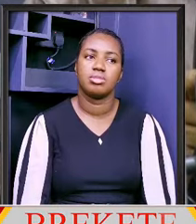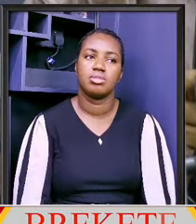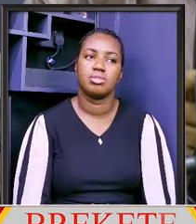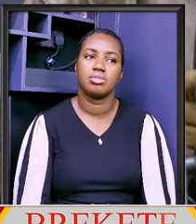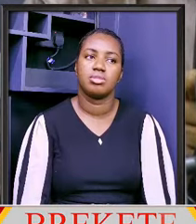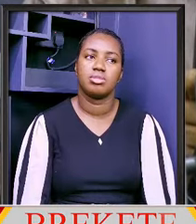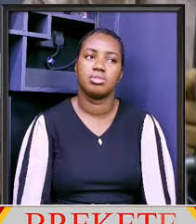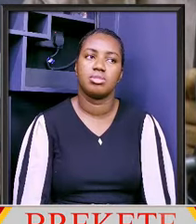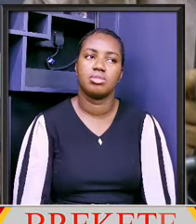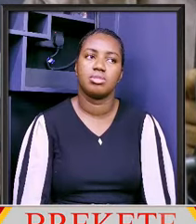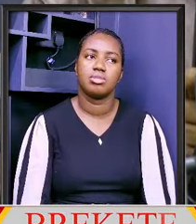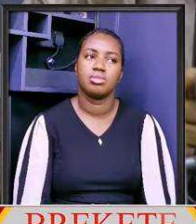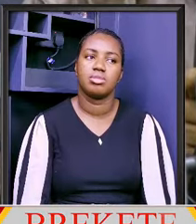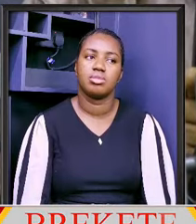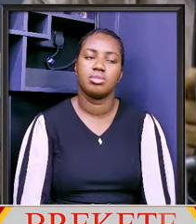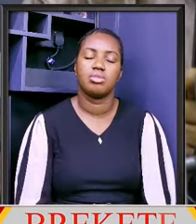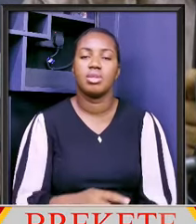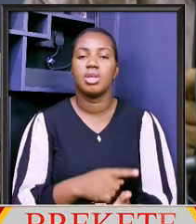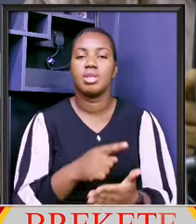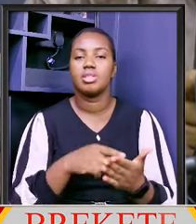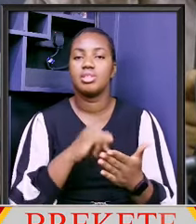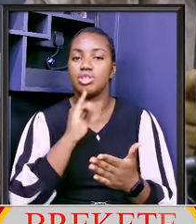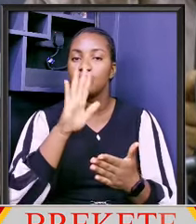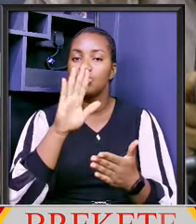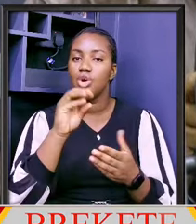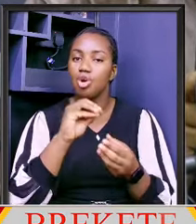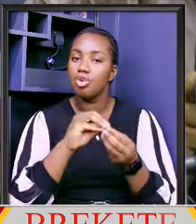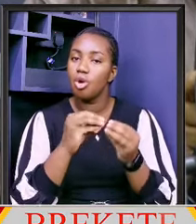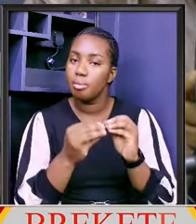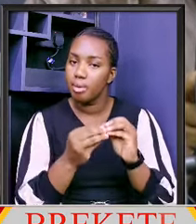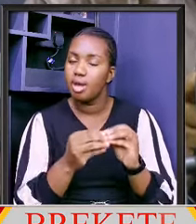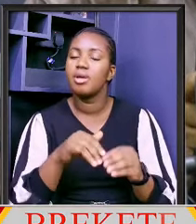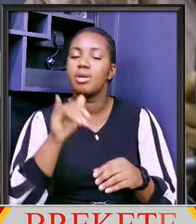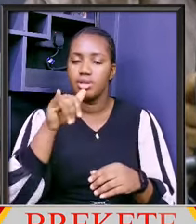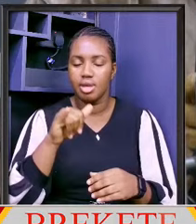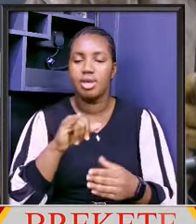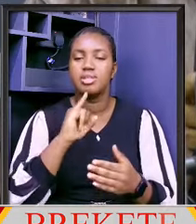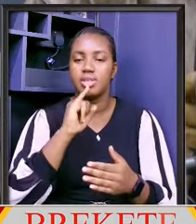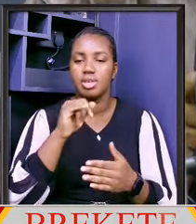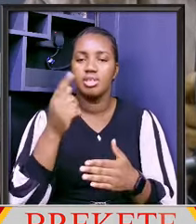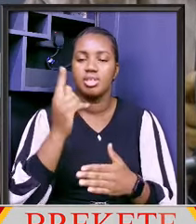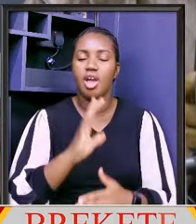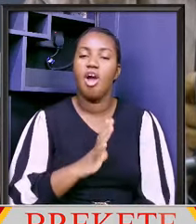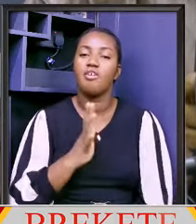This is your number. Yes, sir. This is the official number of the office, sir.